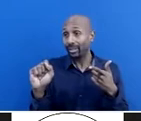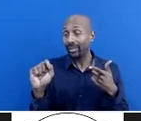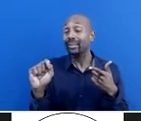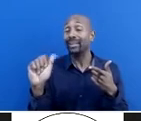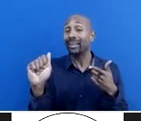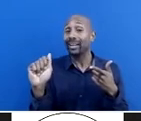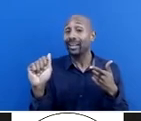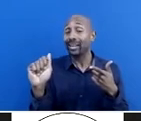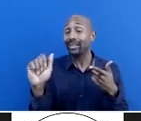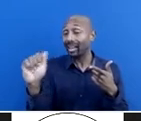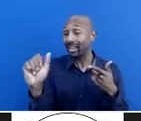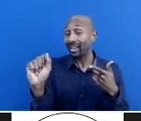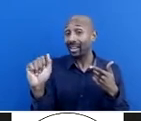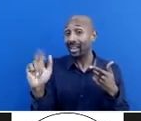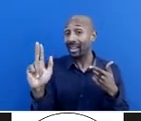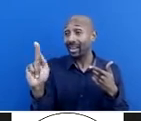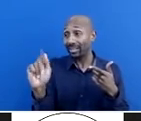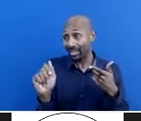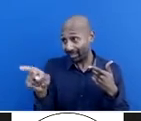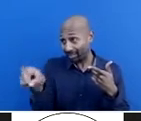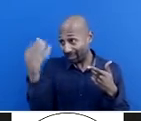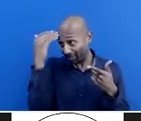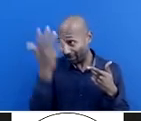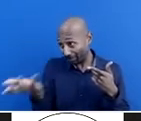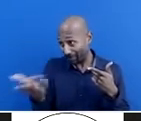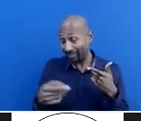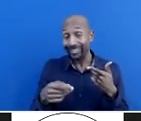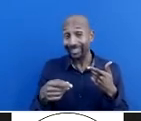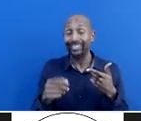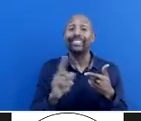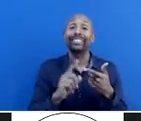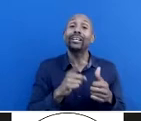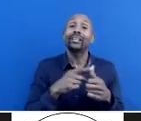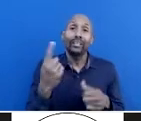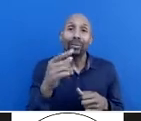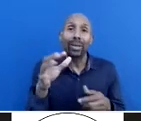See? Yeah, spirituality was one of them, absolutely.